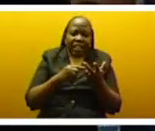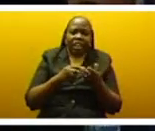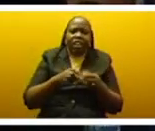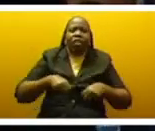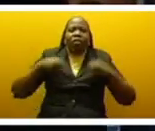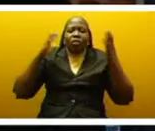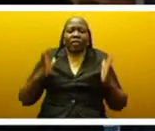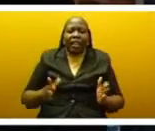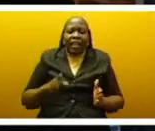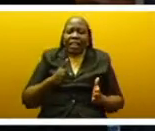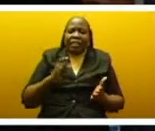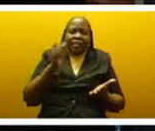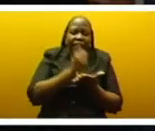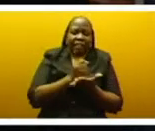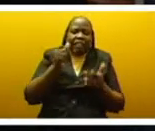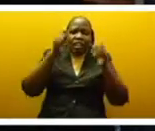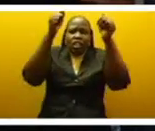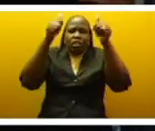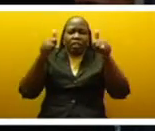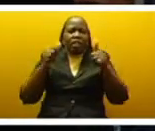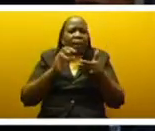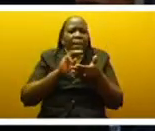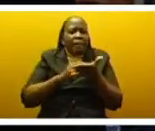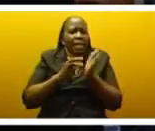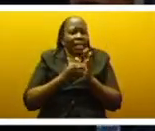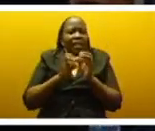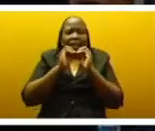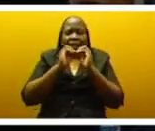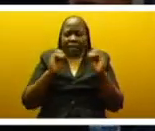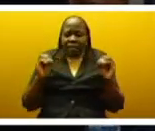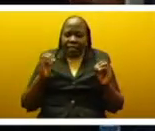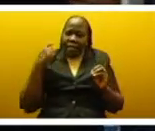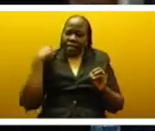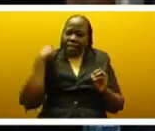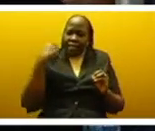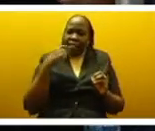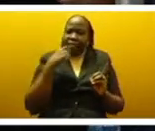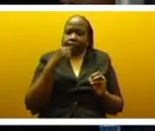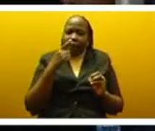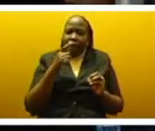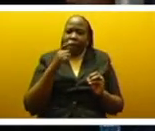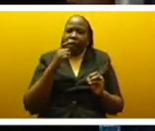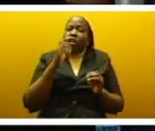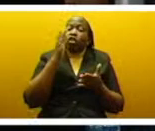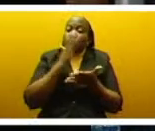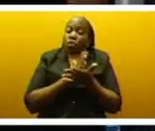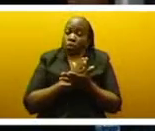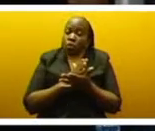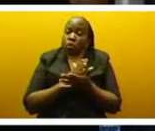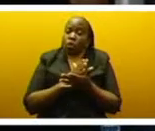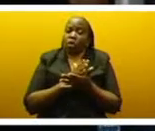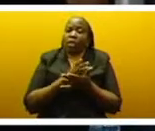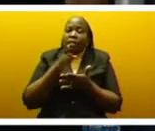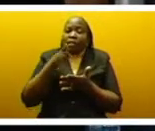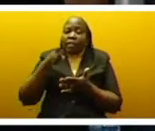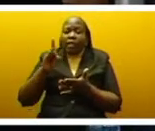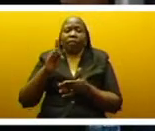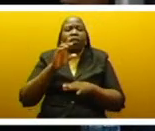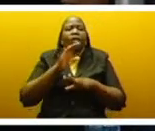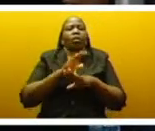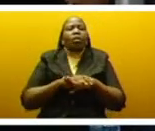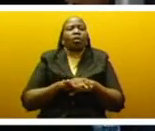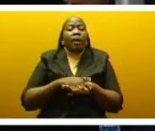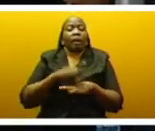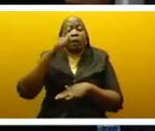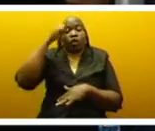means nothing. And I think yesterday you were told we ought to be grateful to him because he had the